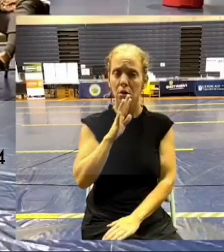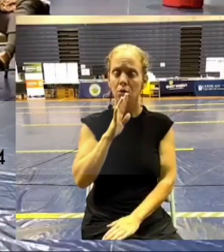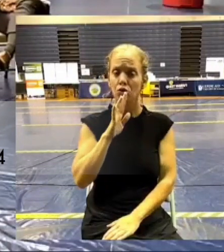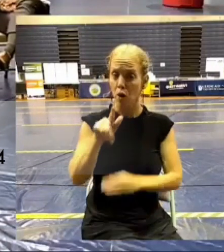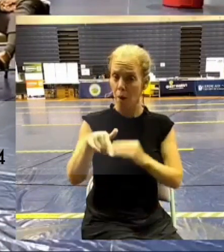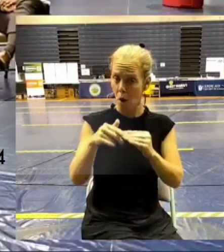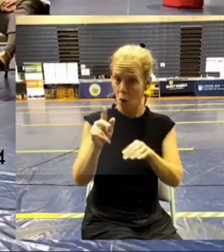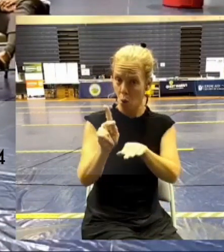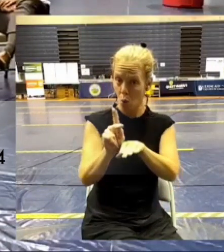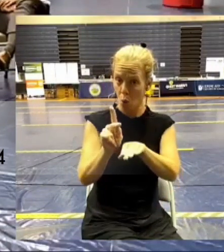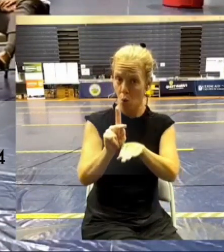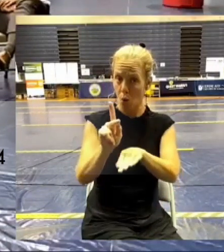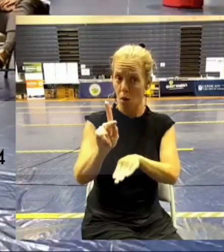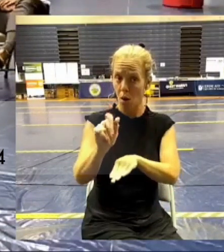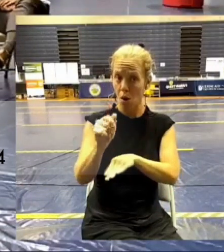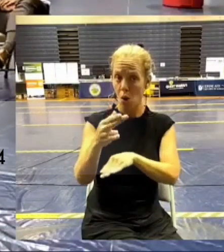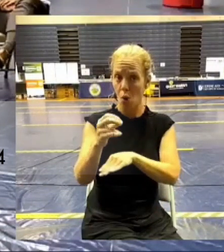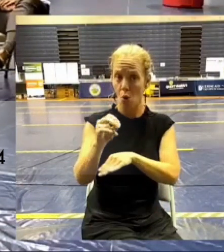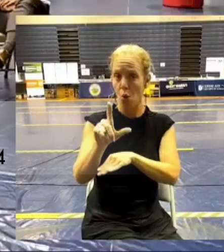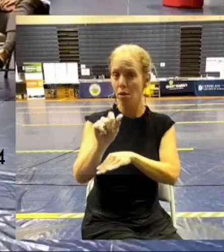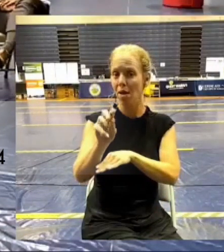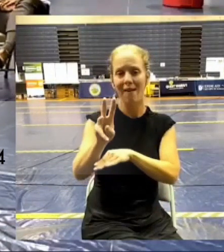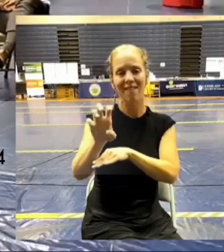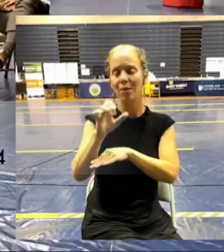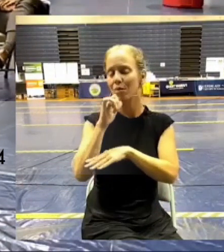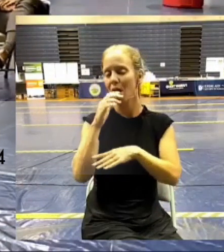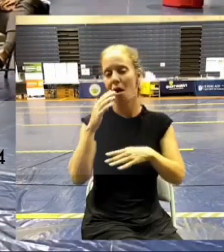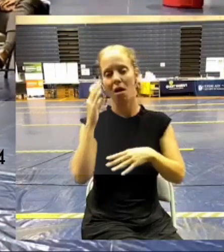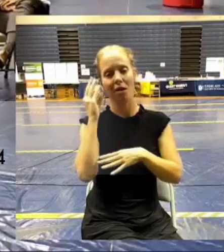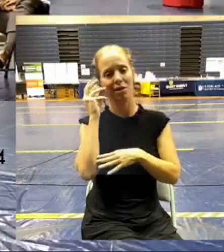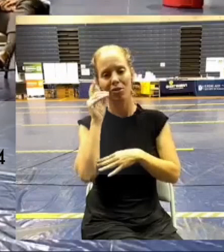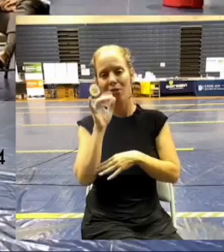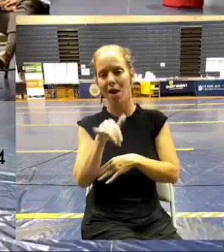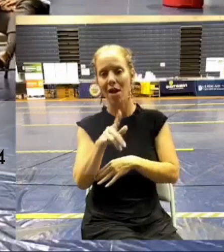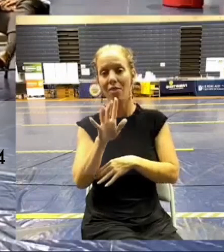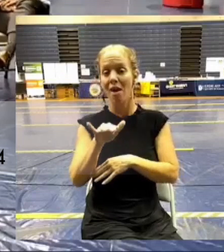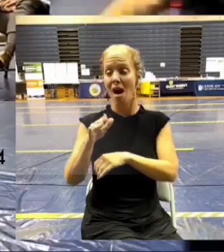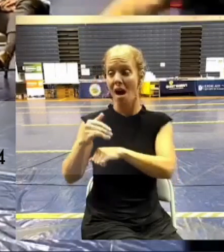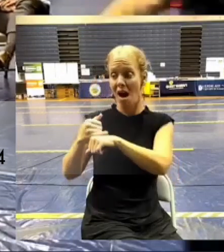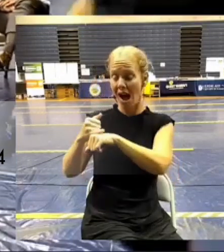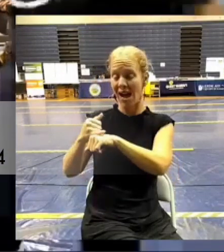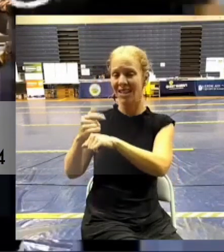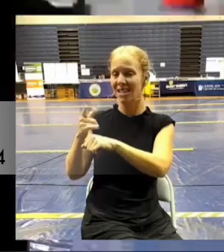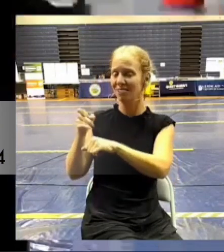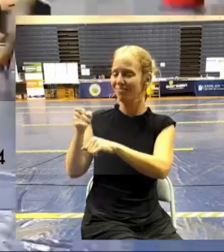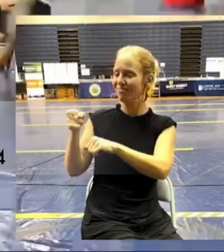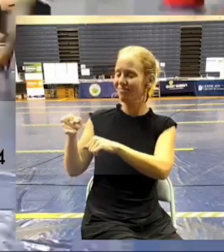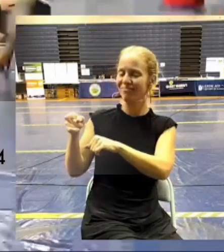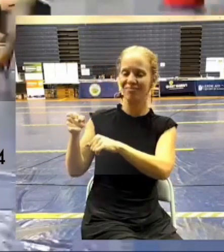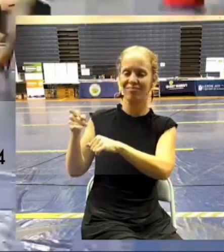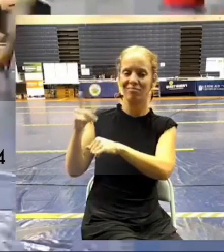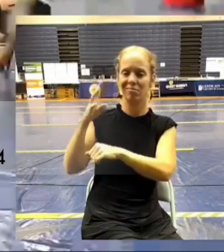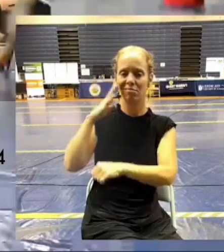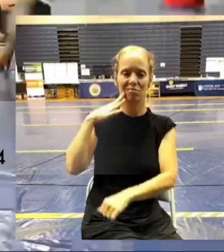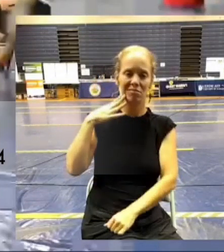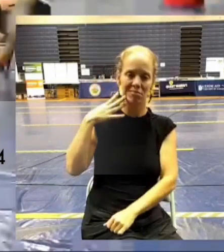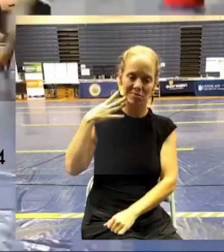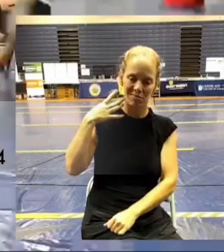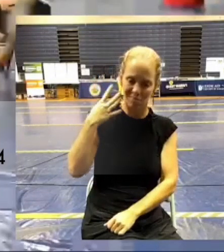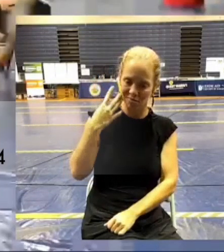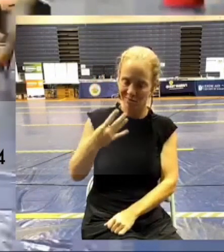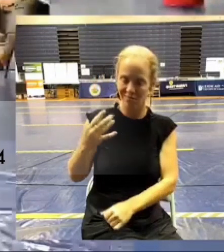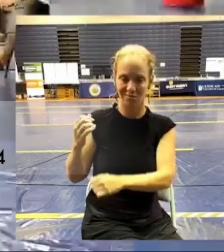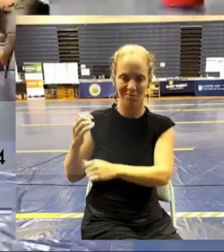Are you referring to Kaho'olawe? Yeah, no, we're not going to consider that. That place has been through so much